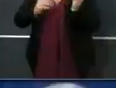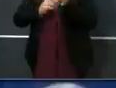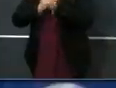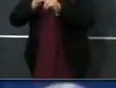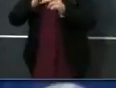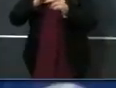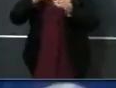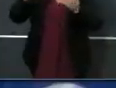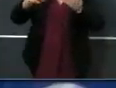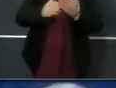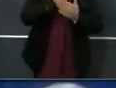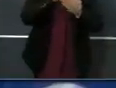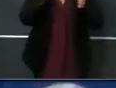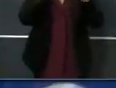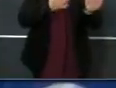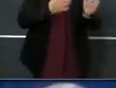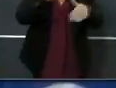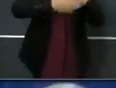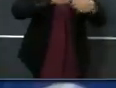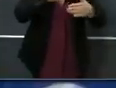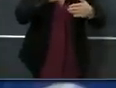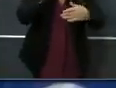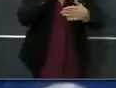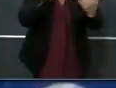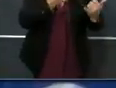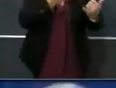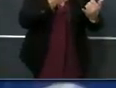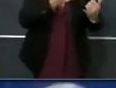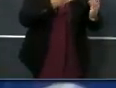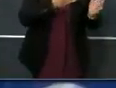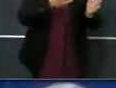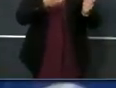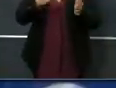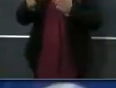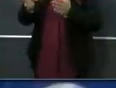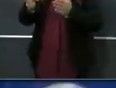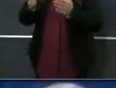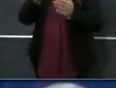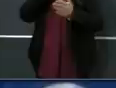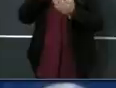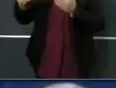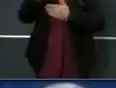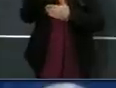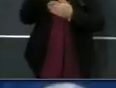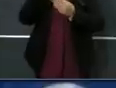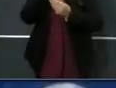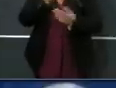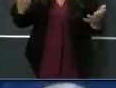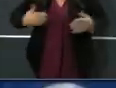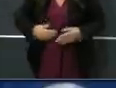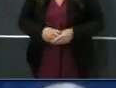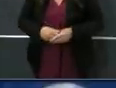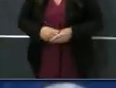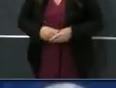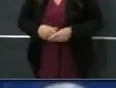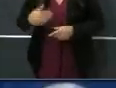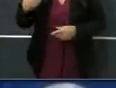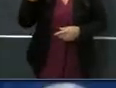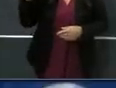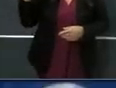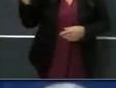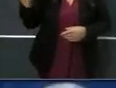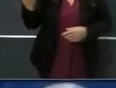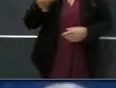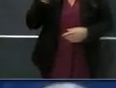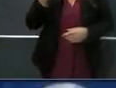phase of this pandemic. I want to also just let folks know, on Friday, we put out the list